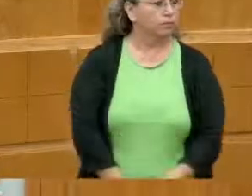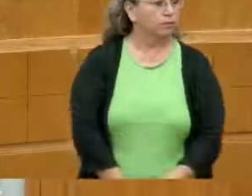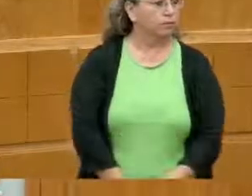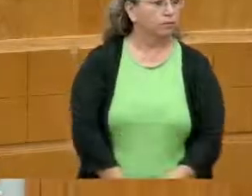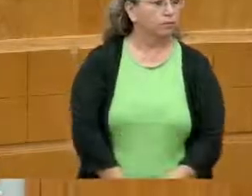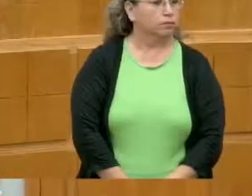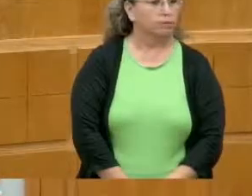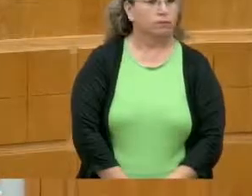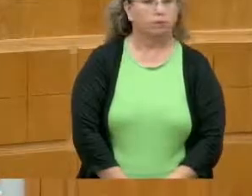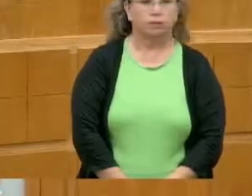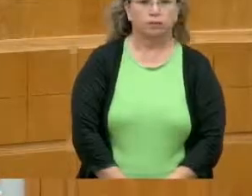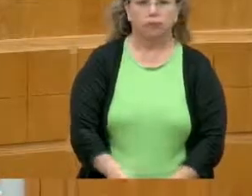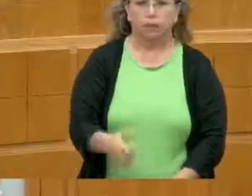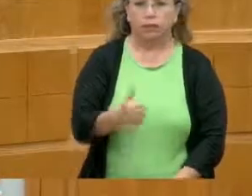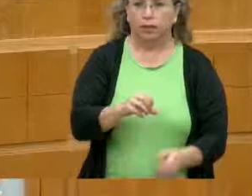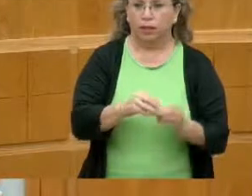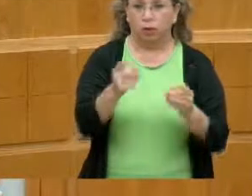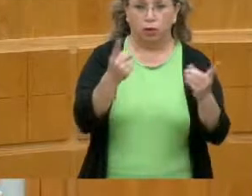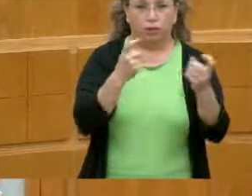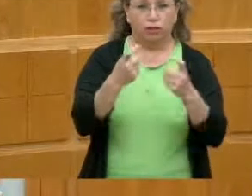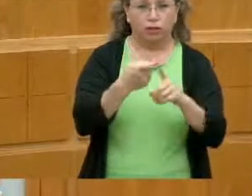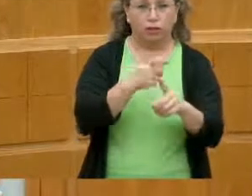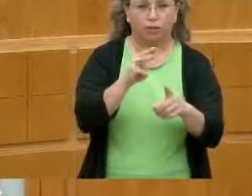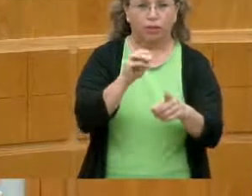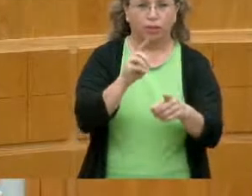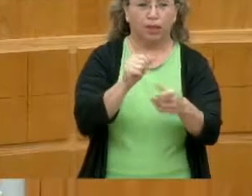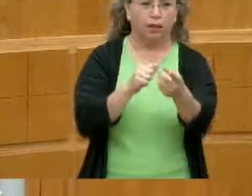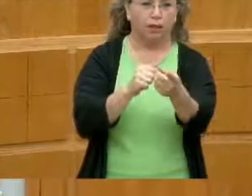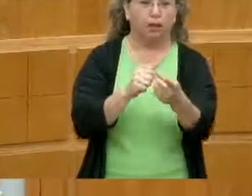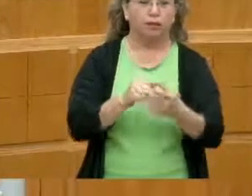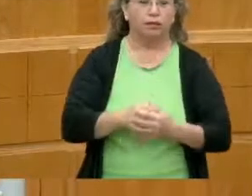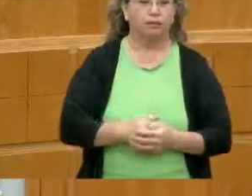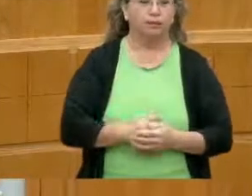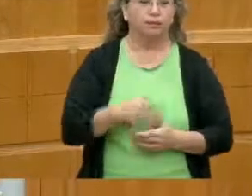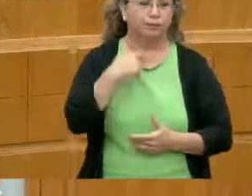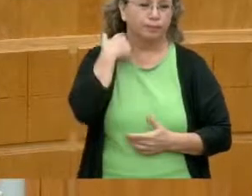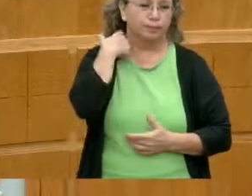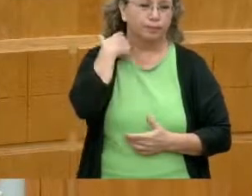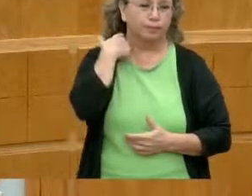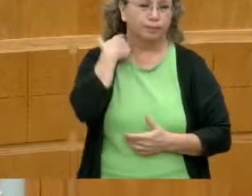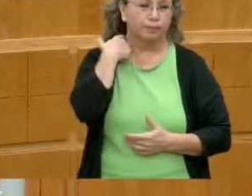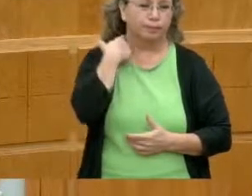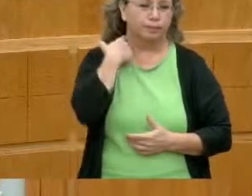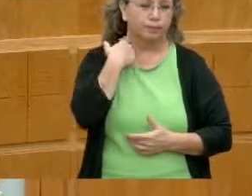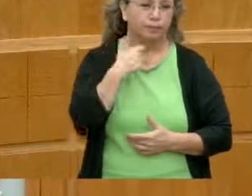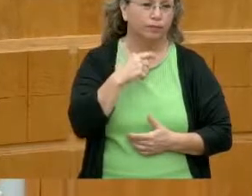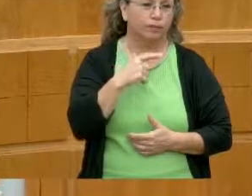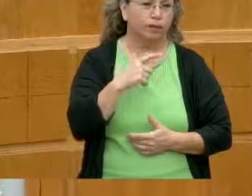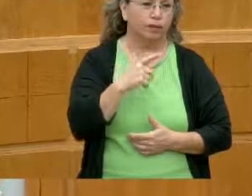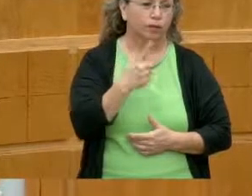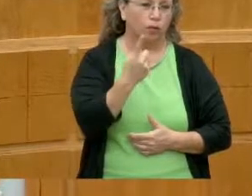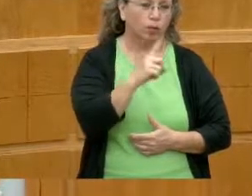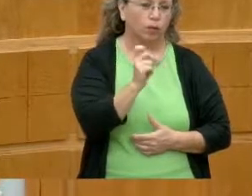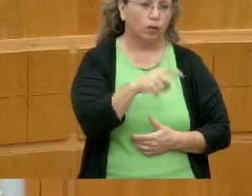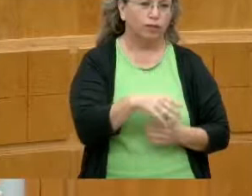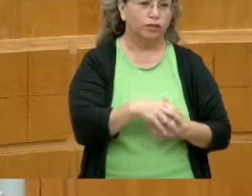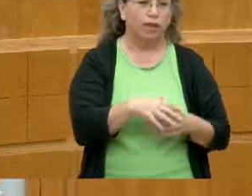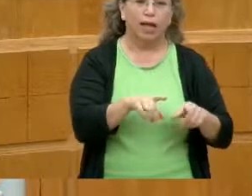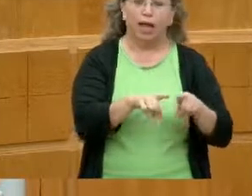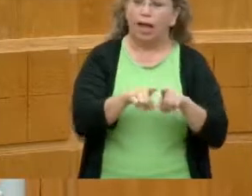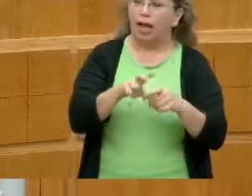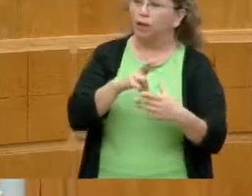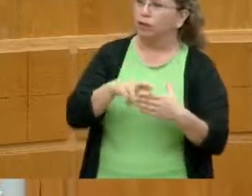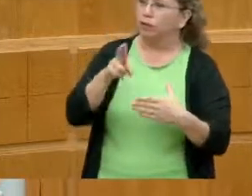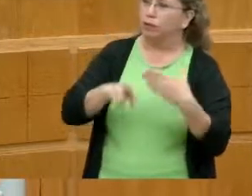Okay, do we have any other questions from the media? Real quick question. Okay. As the results come back from the nursing home tests,